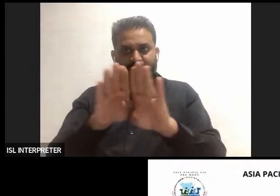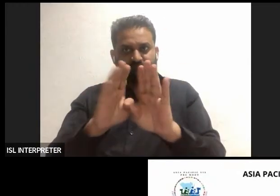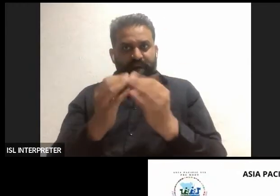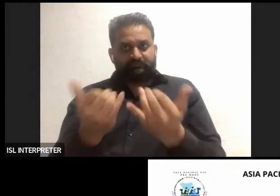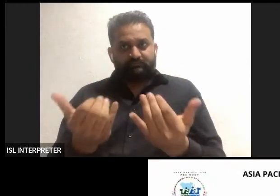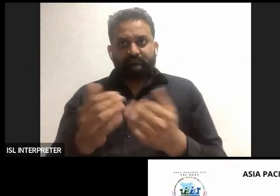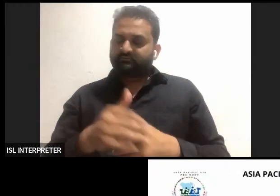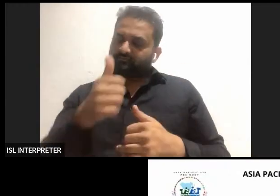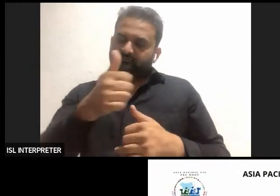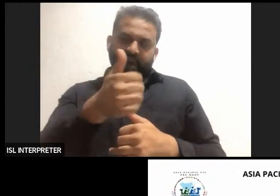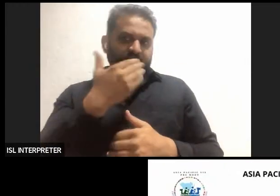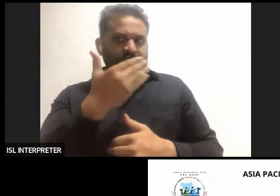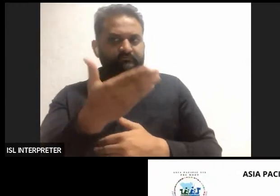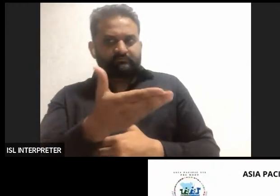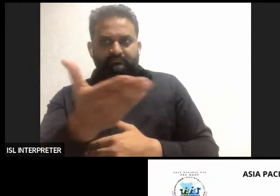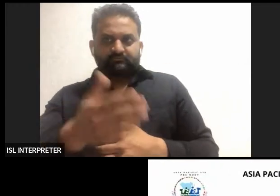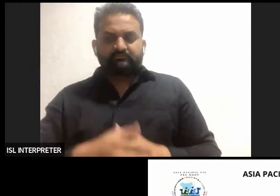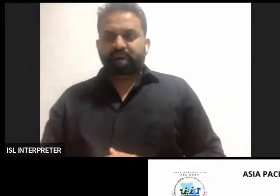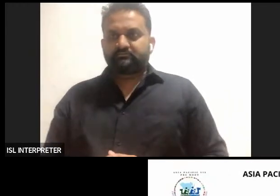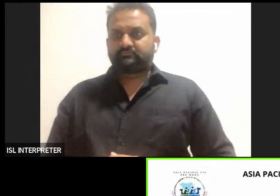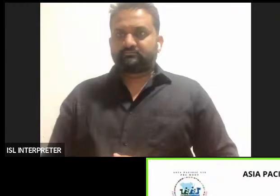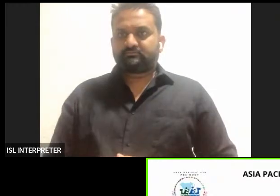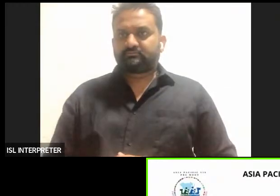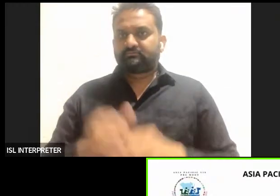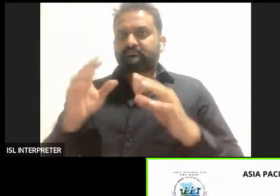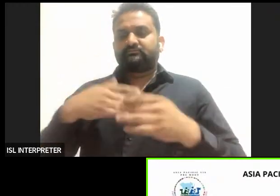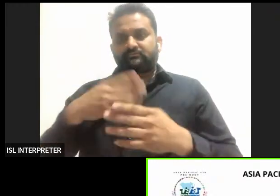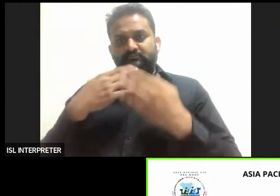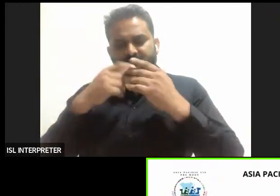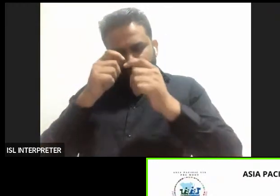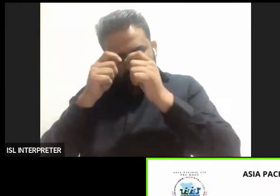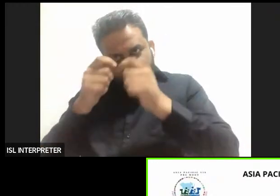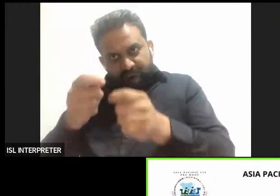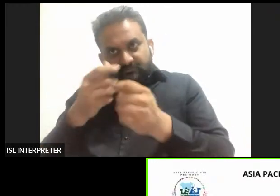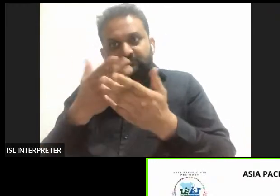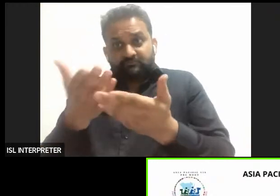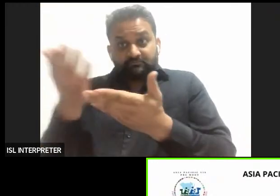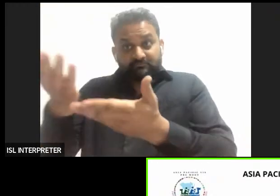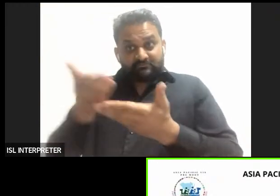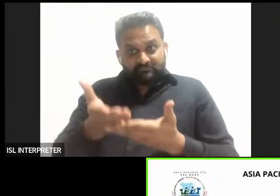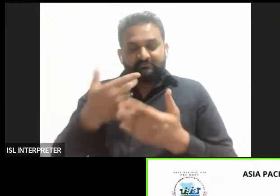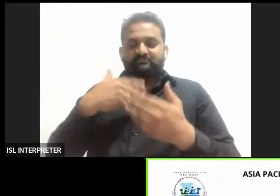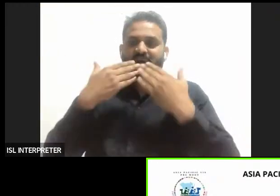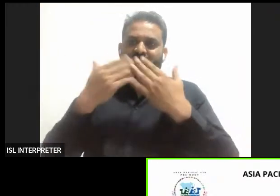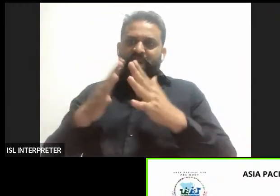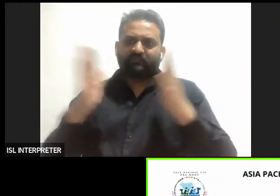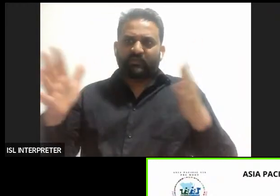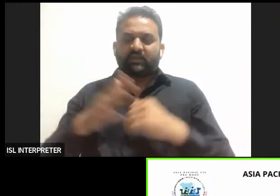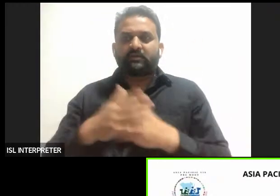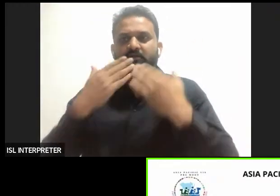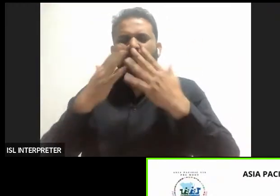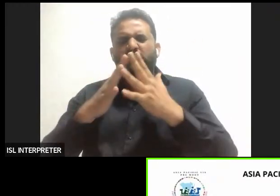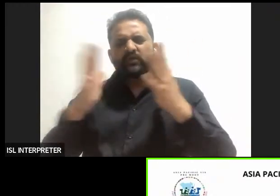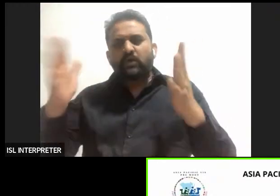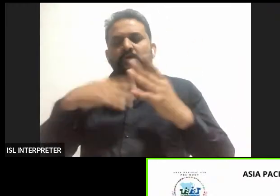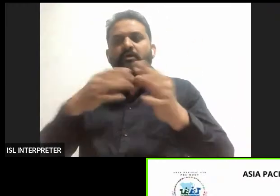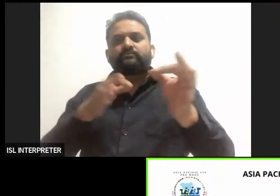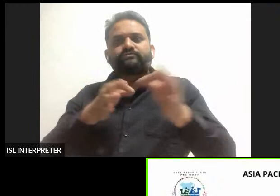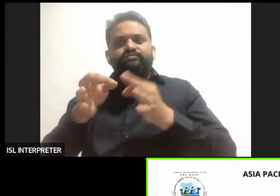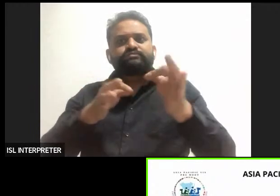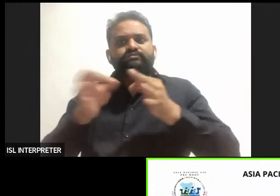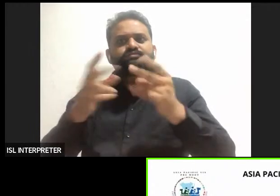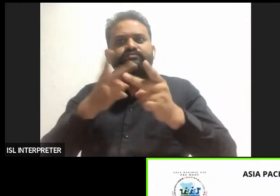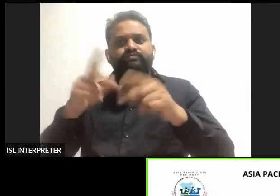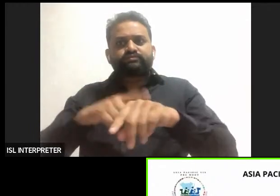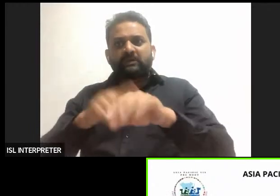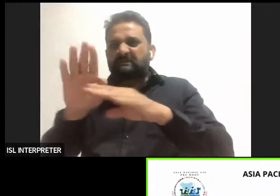Sure. It was an honor for us to have you here, sir. Thank you so much for taking out time from your